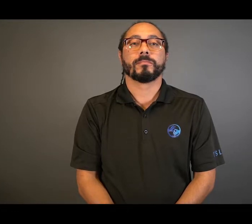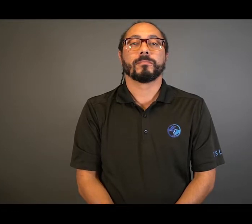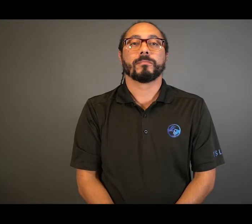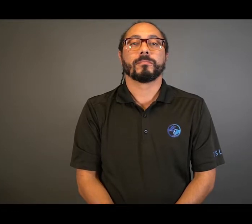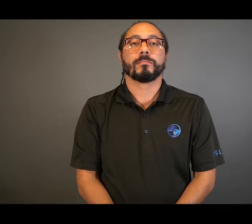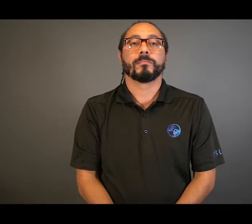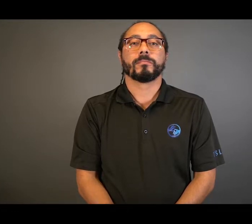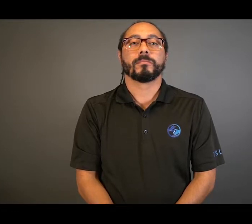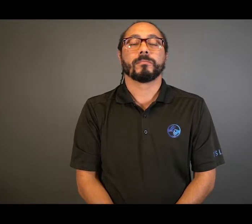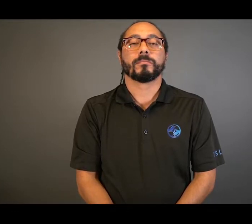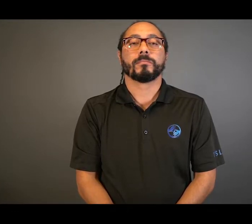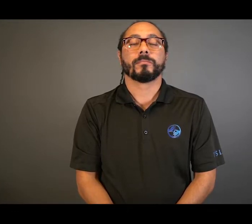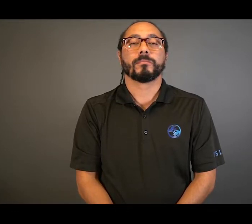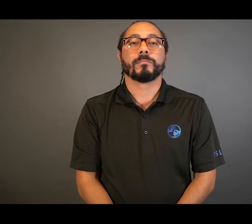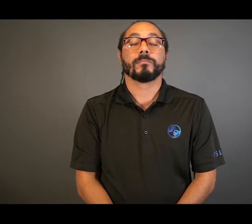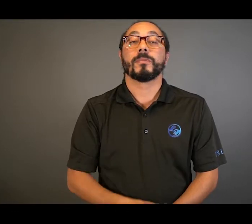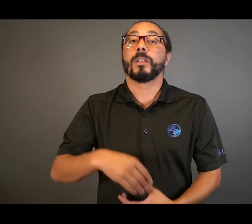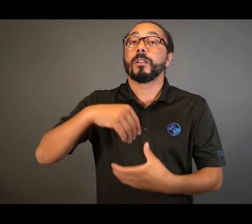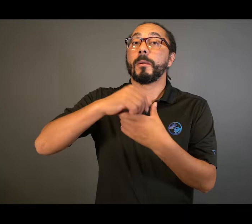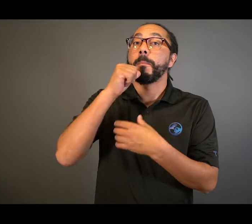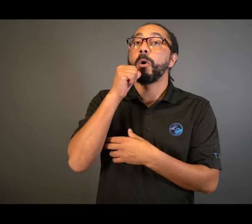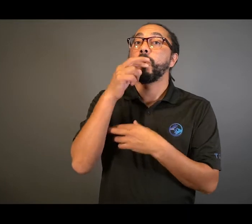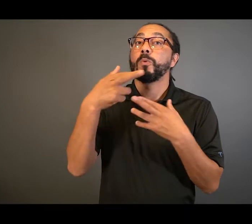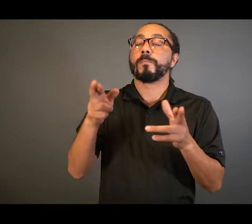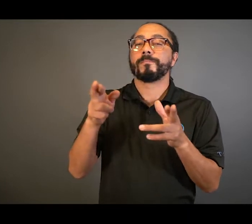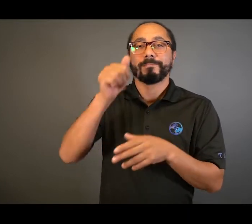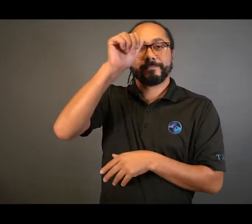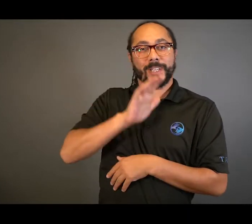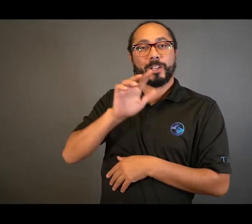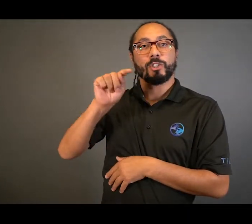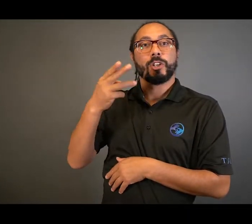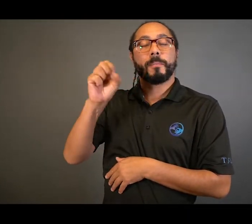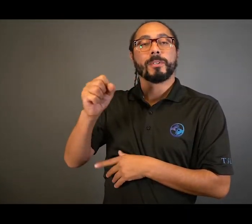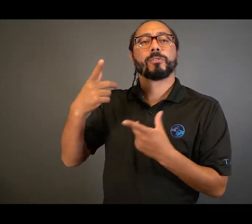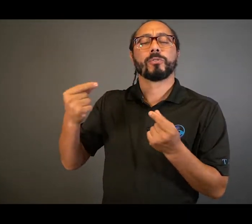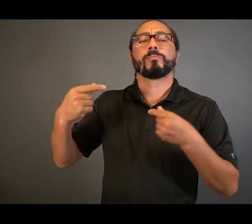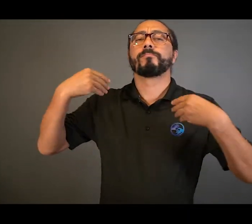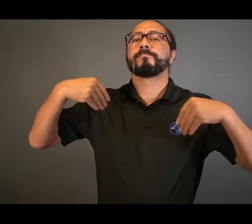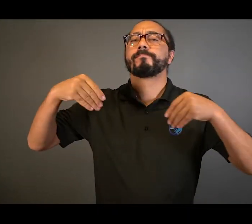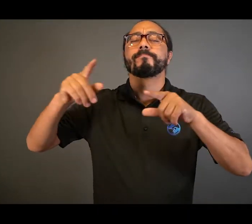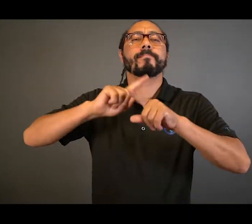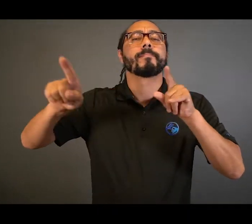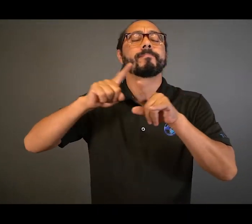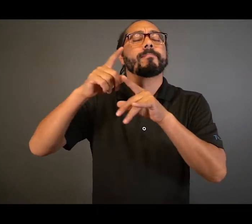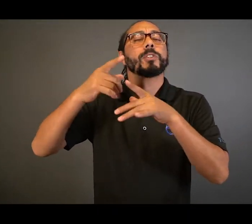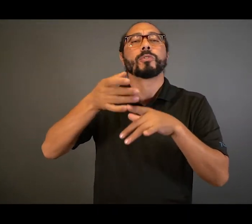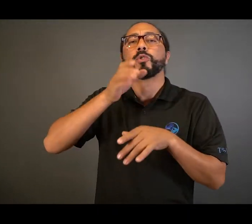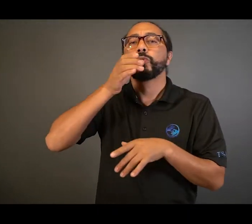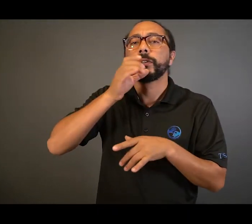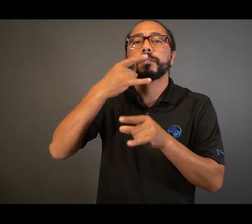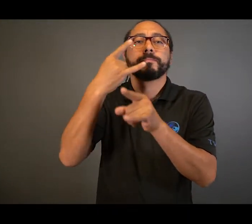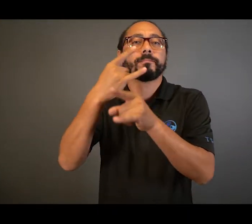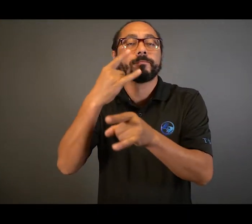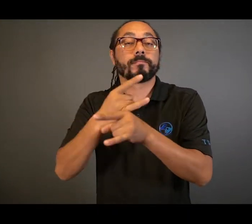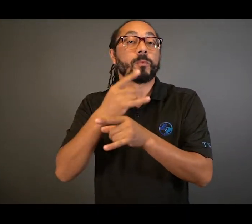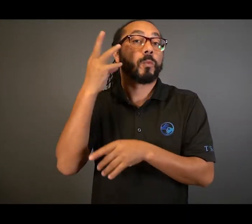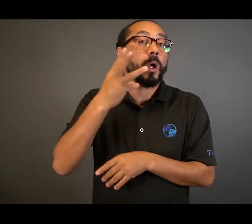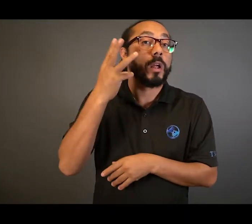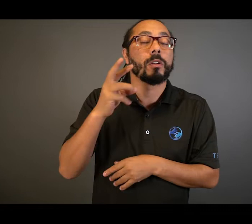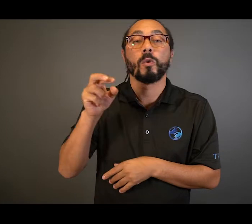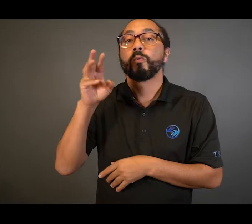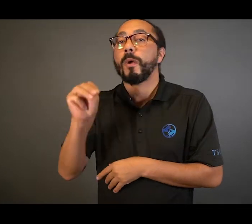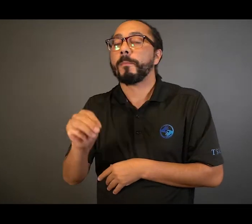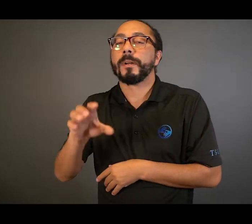A man passes a jar of beer across the bar. In the bar room, Thomas Montgomery sold a wide range of beverages,